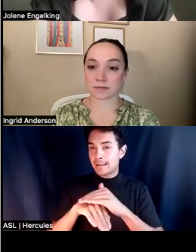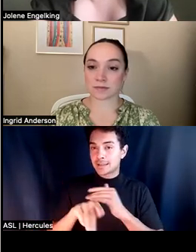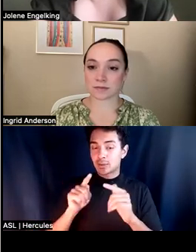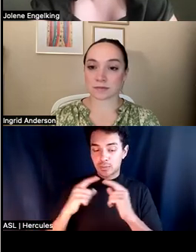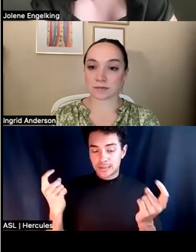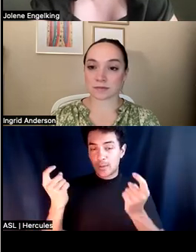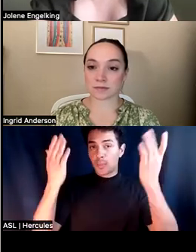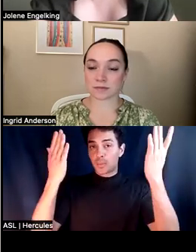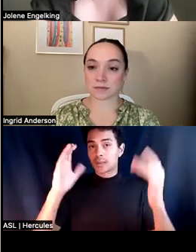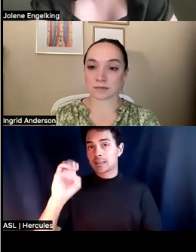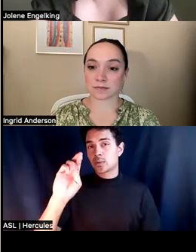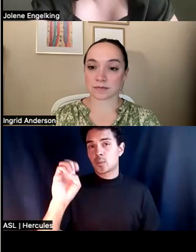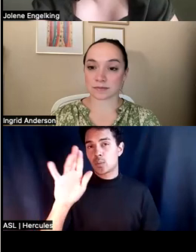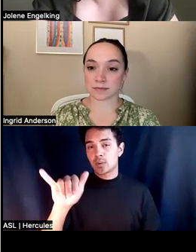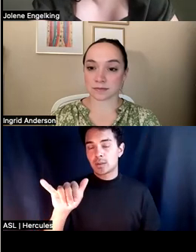that is,